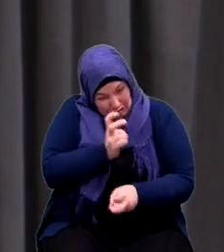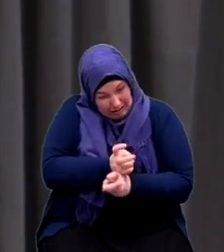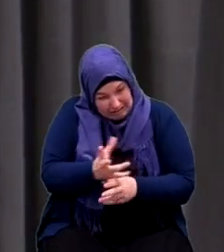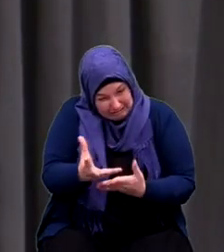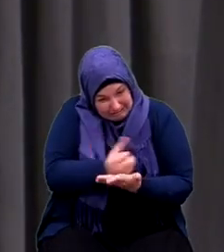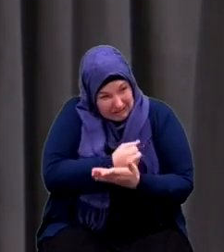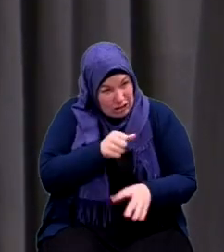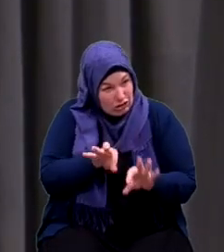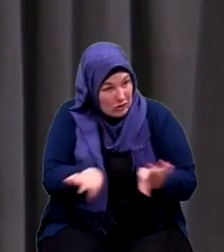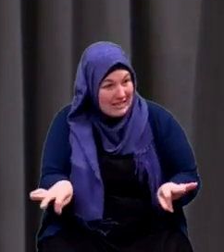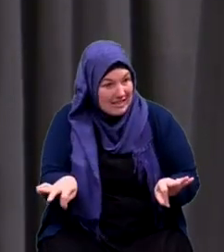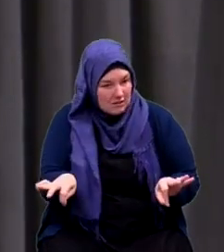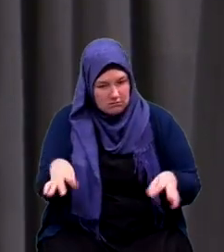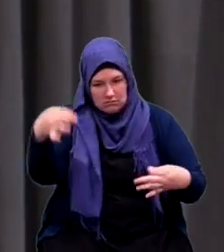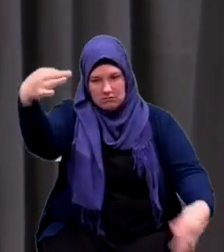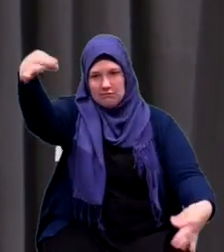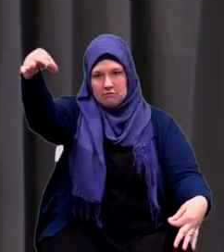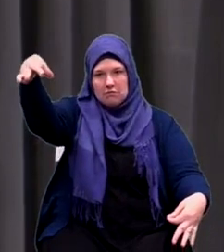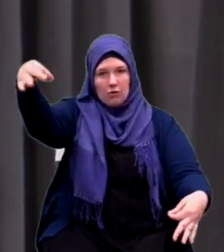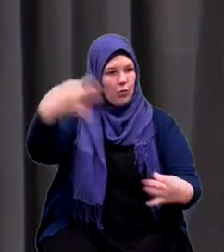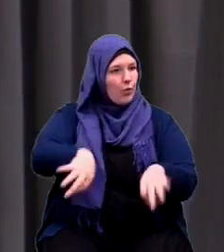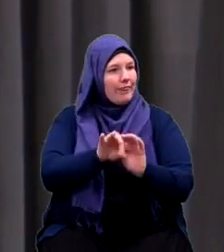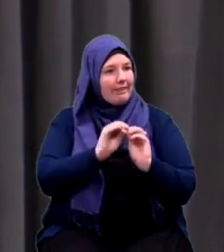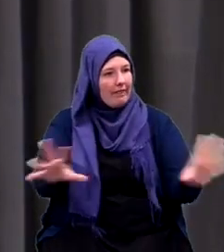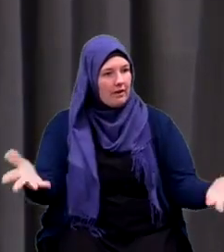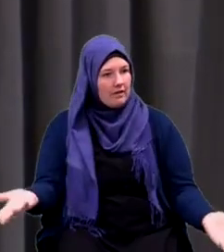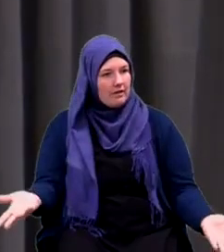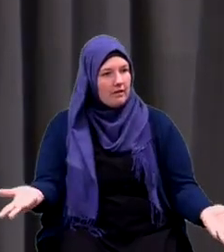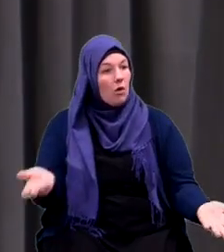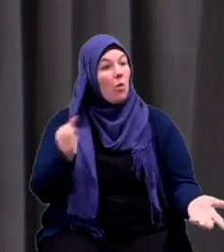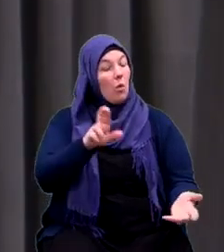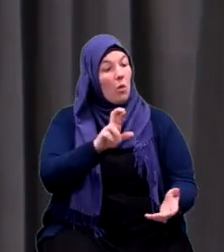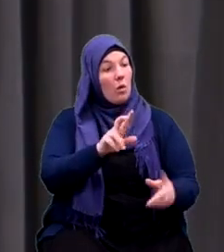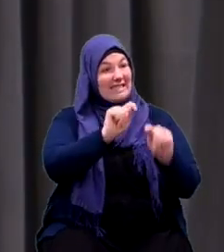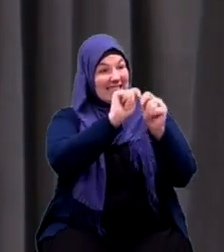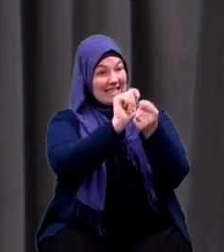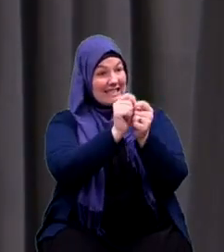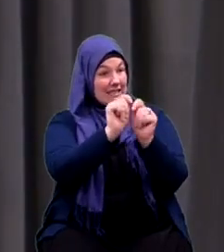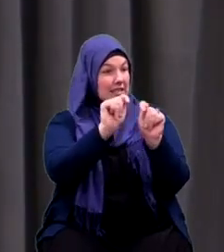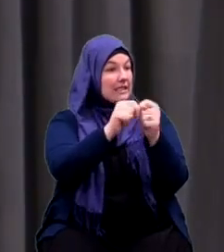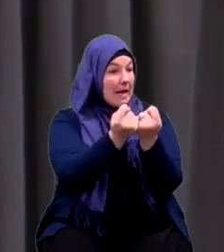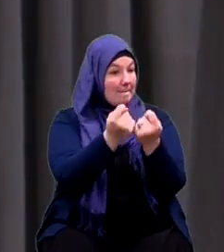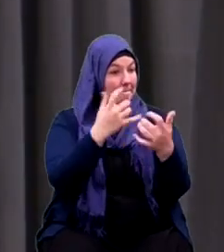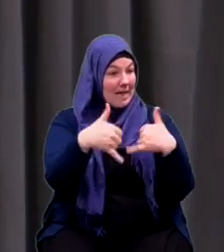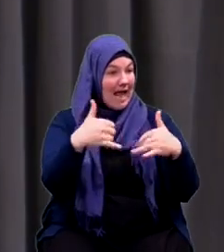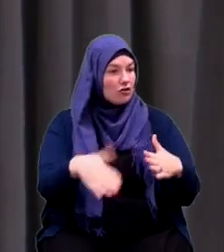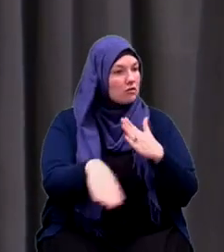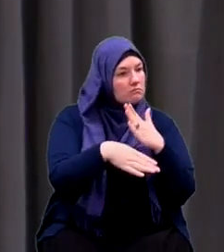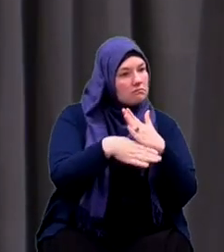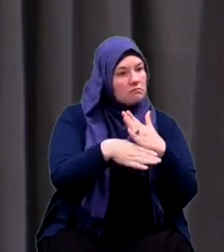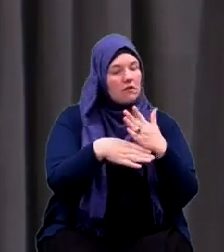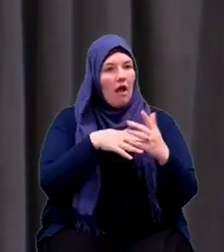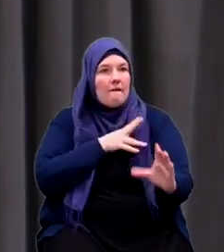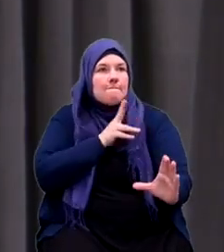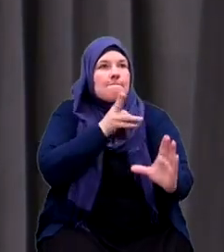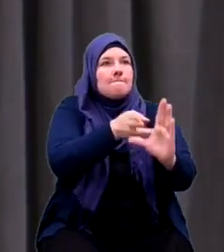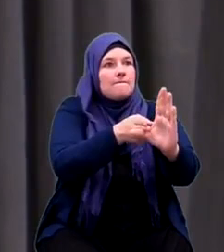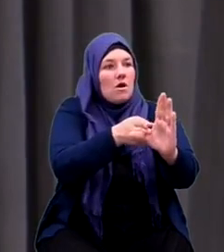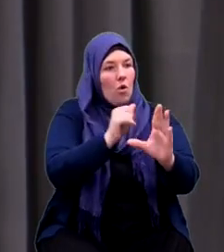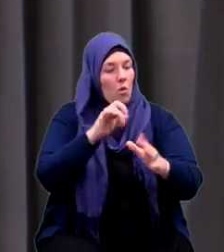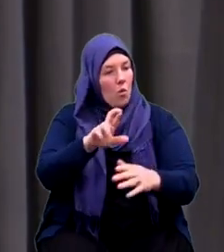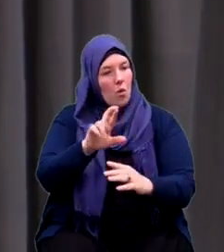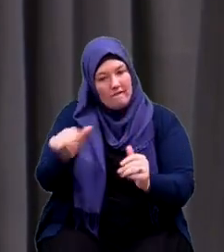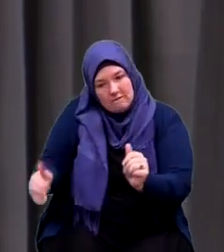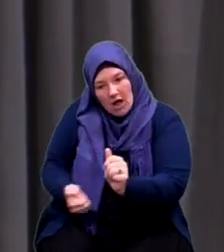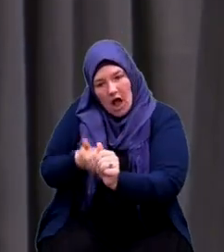meaningless? Or to join a team of players? Or to follow a team